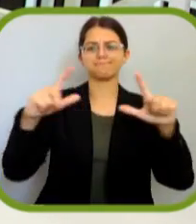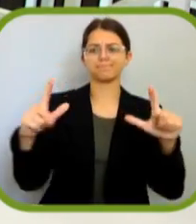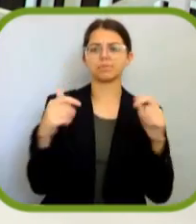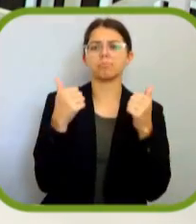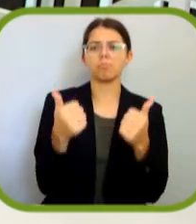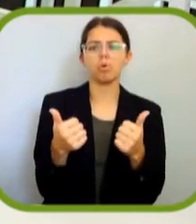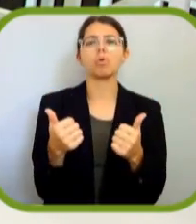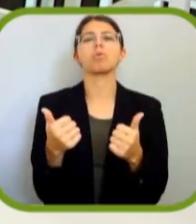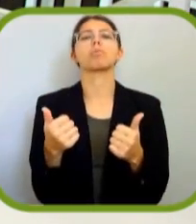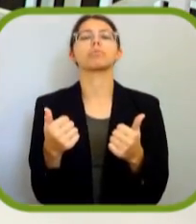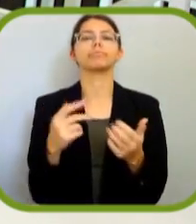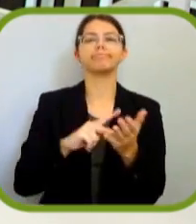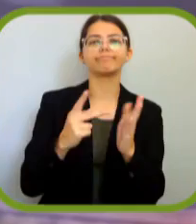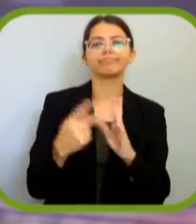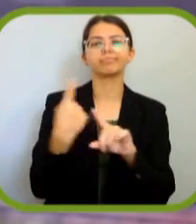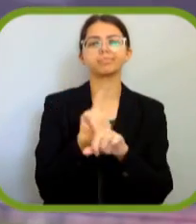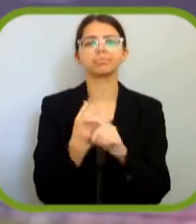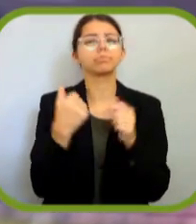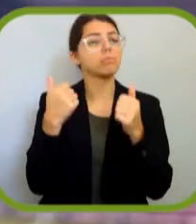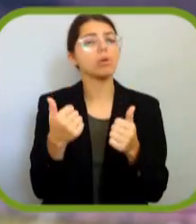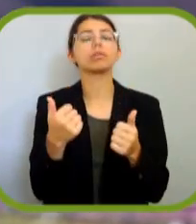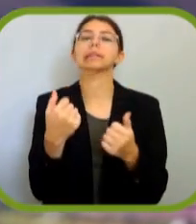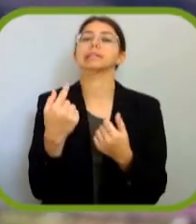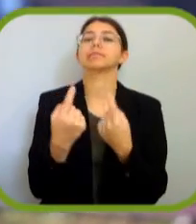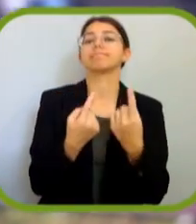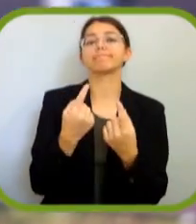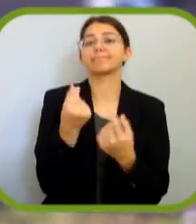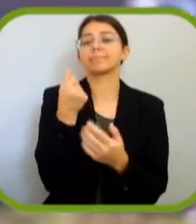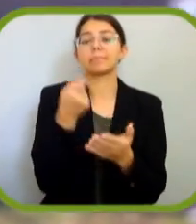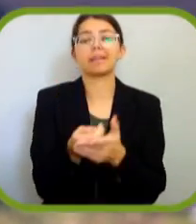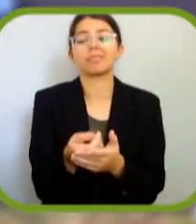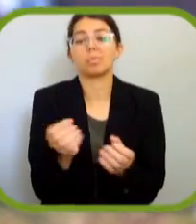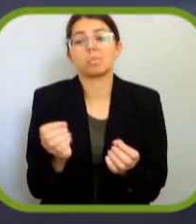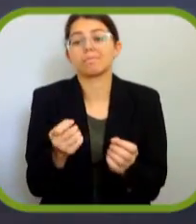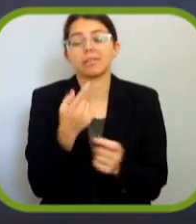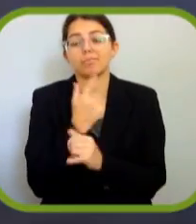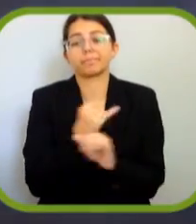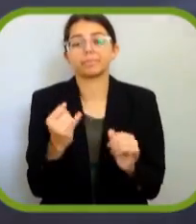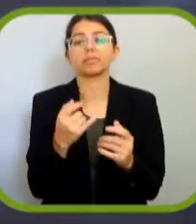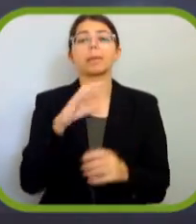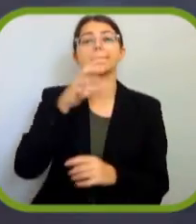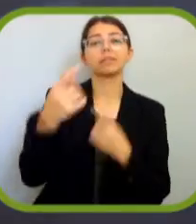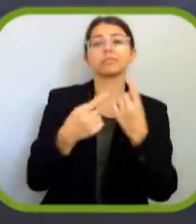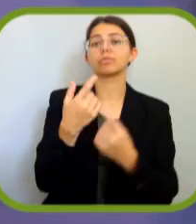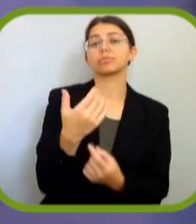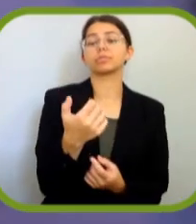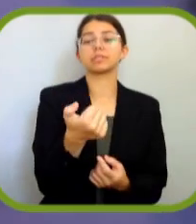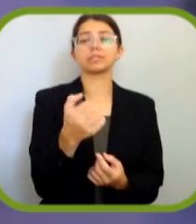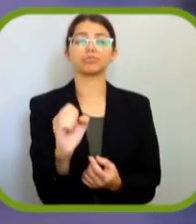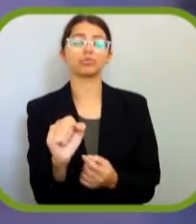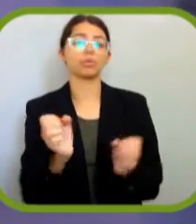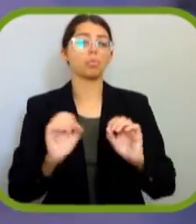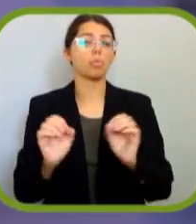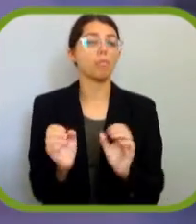screens, you will need some immersive equipment. And not everybody will be able to afford that. There will be countries and regions that will not have 5G,